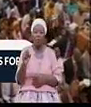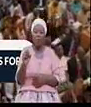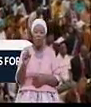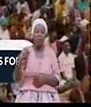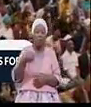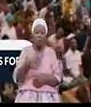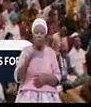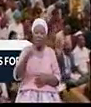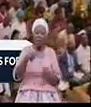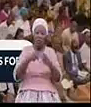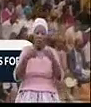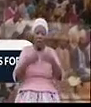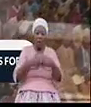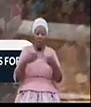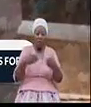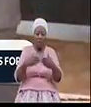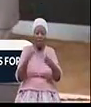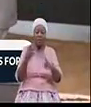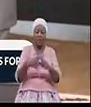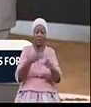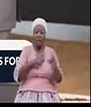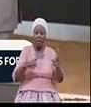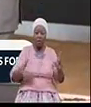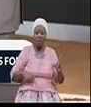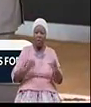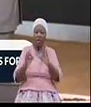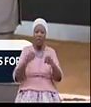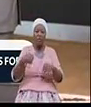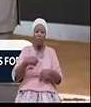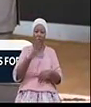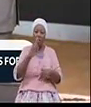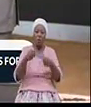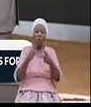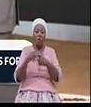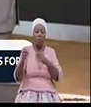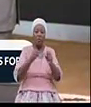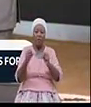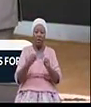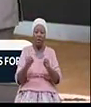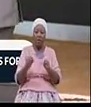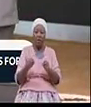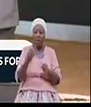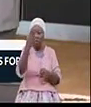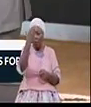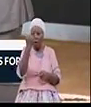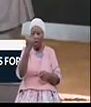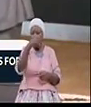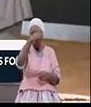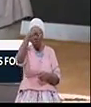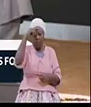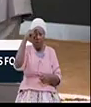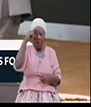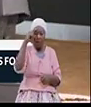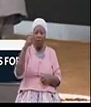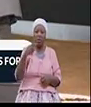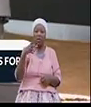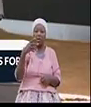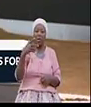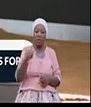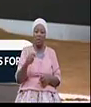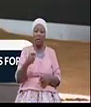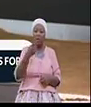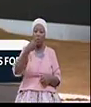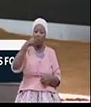the Lord if we're going to fight at all. Why? Because the